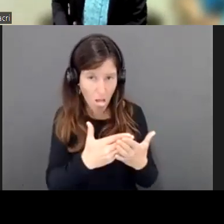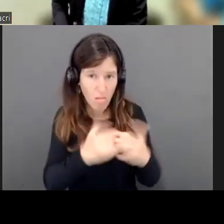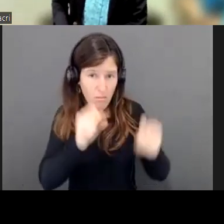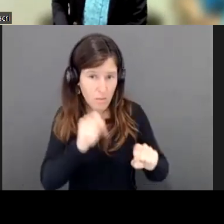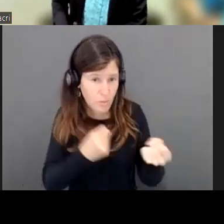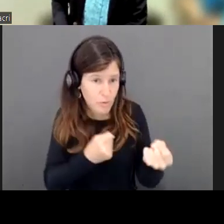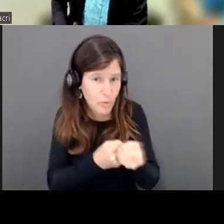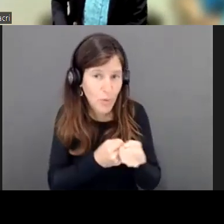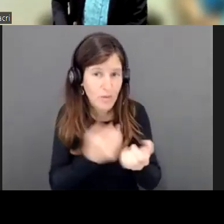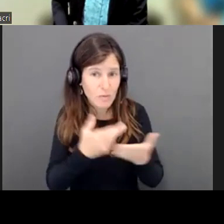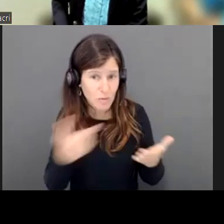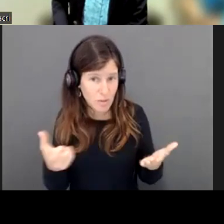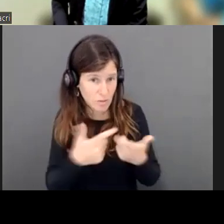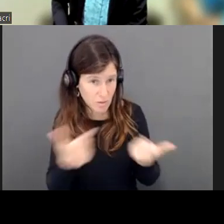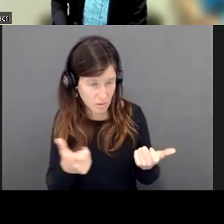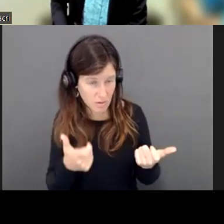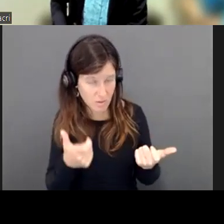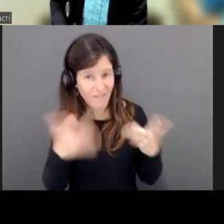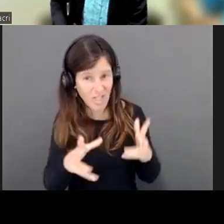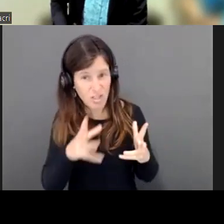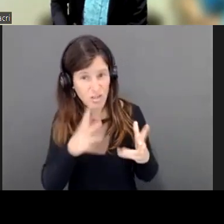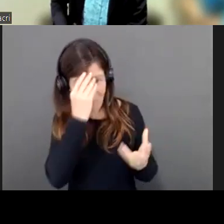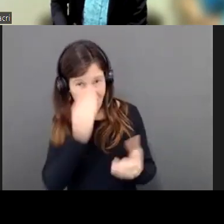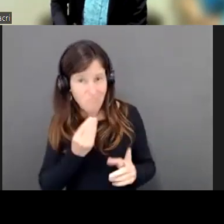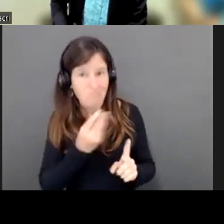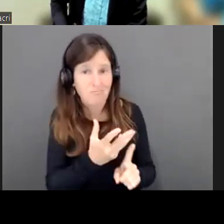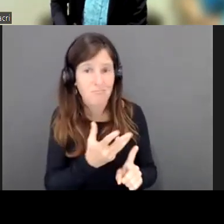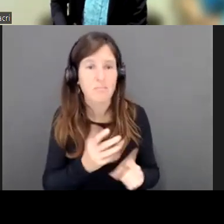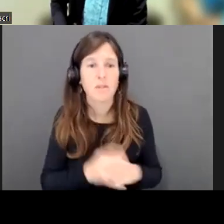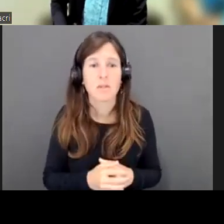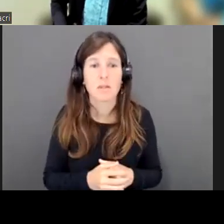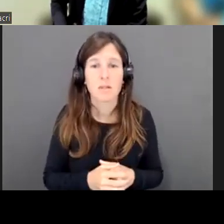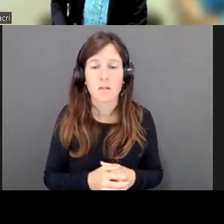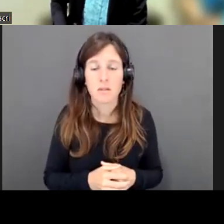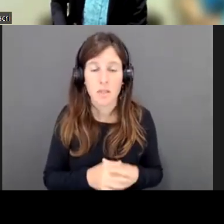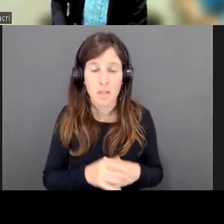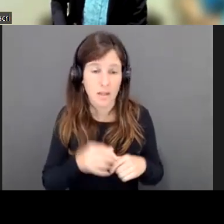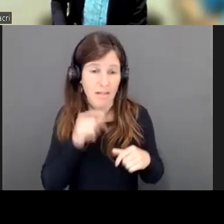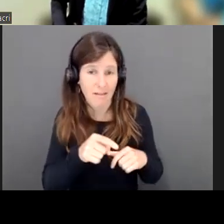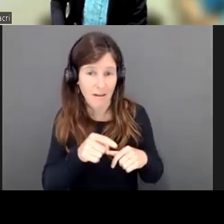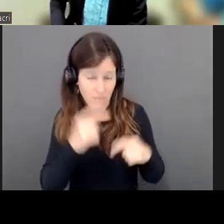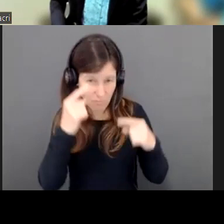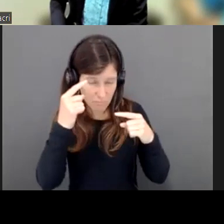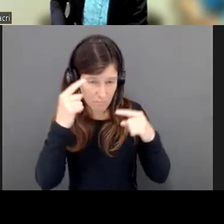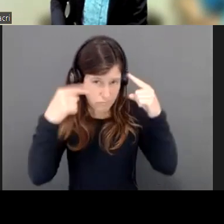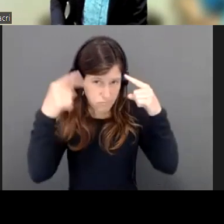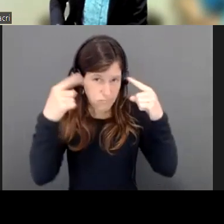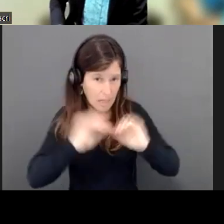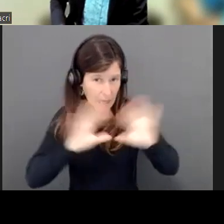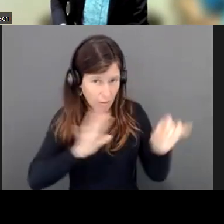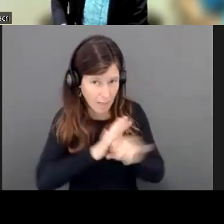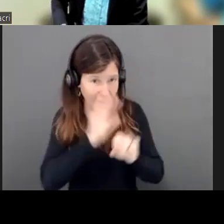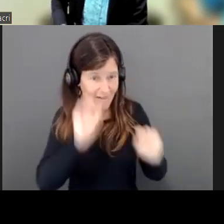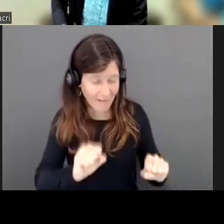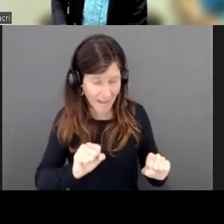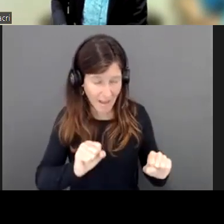right? So considering those pieces, do they have the ability to understand the information that you're providing them that's relevant